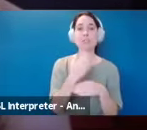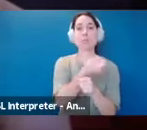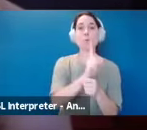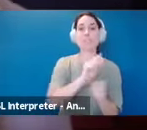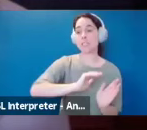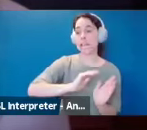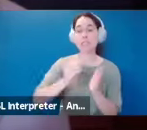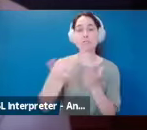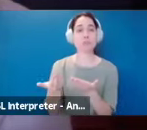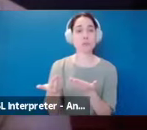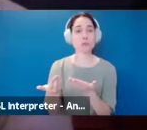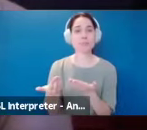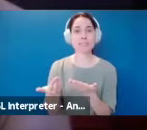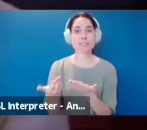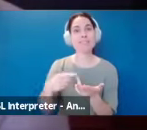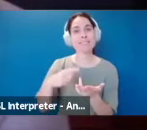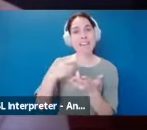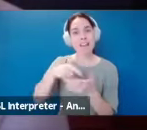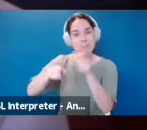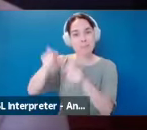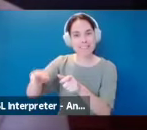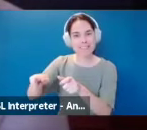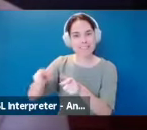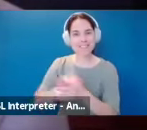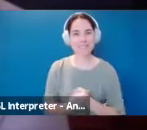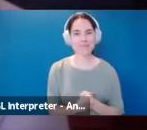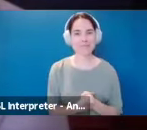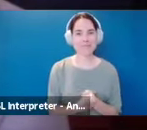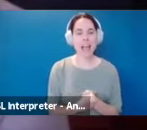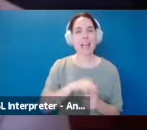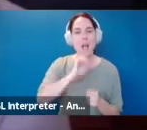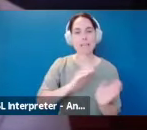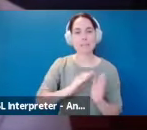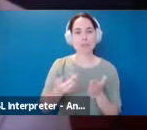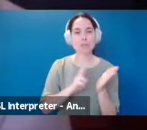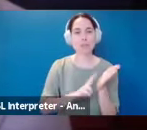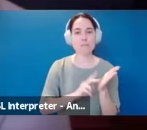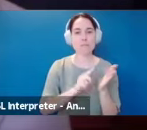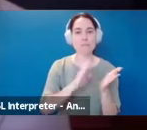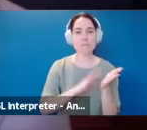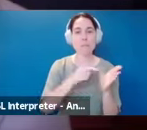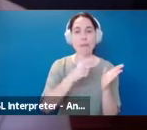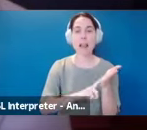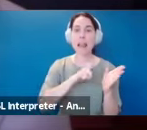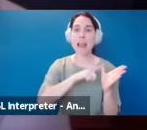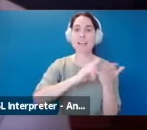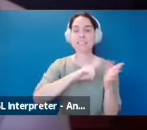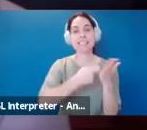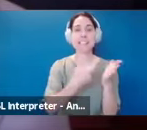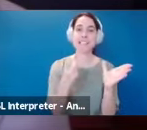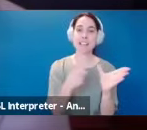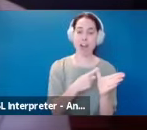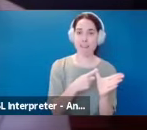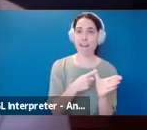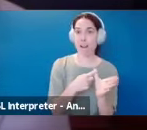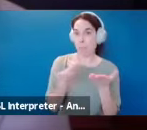delight to work on these events. I was thinking before I came on what I'd like to say about Vimalasara because I get to do this every month at